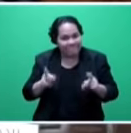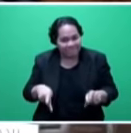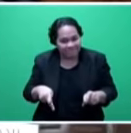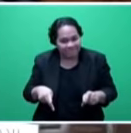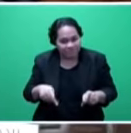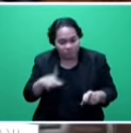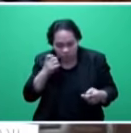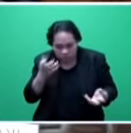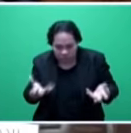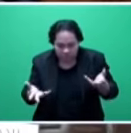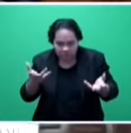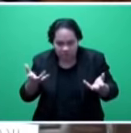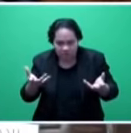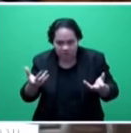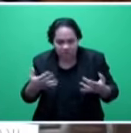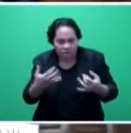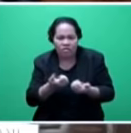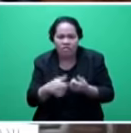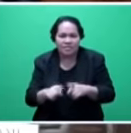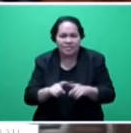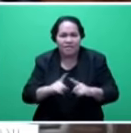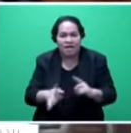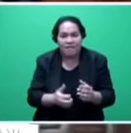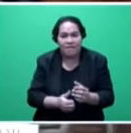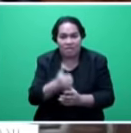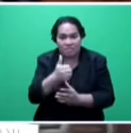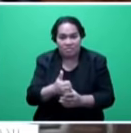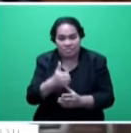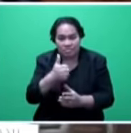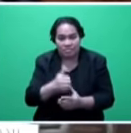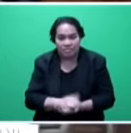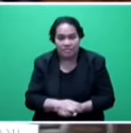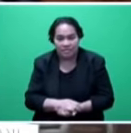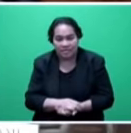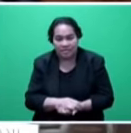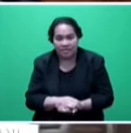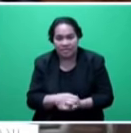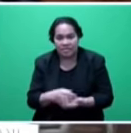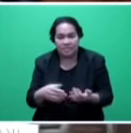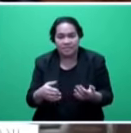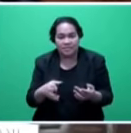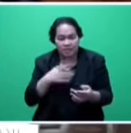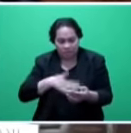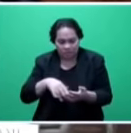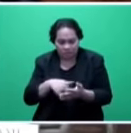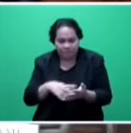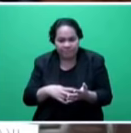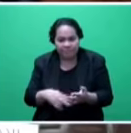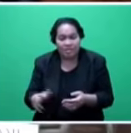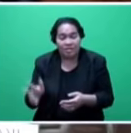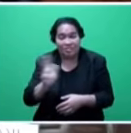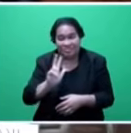comparative and competitive advantages. I would like to reiterate my concern about this tariff